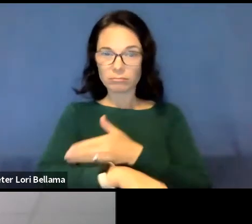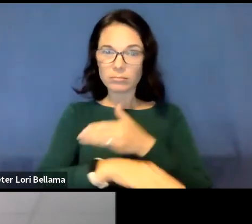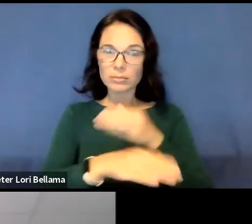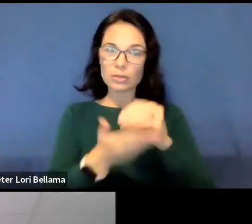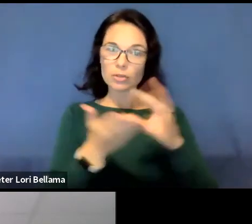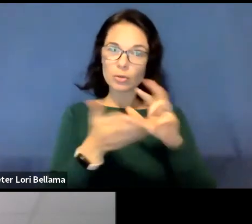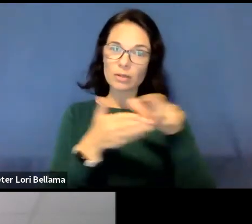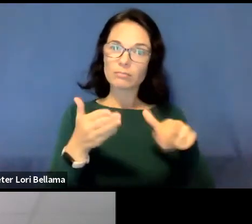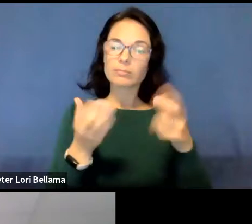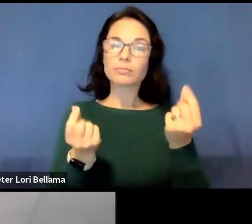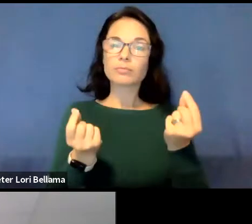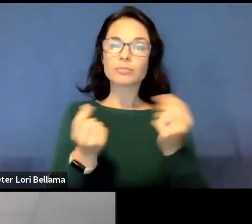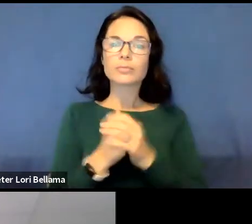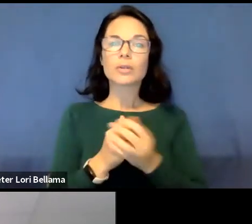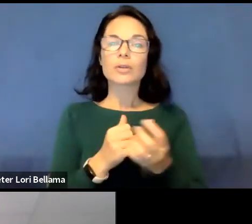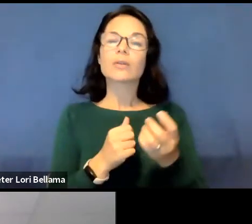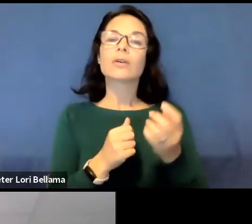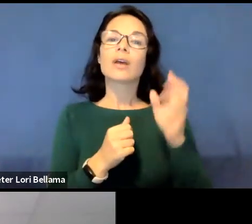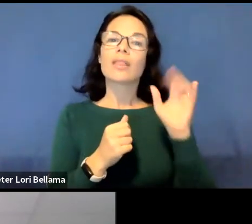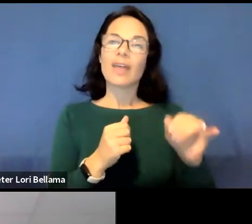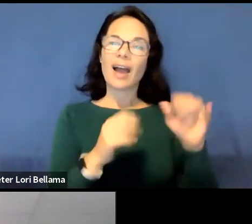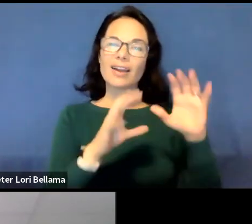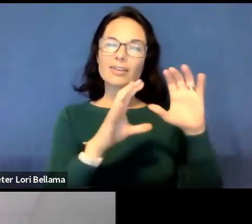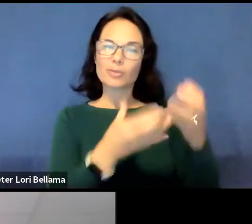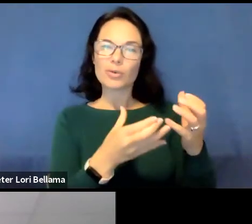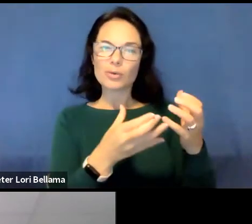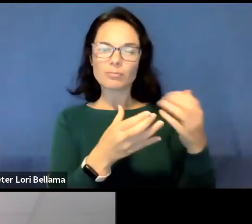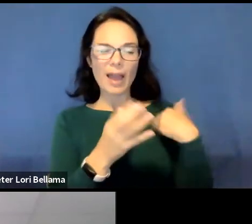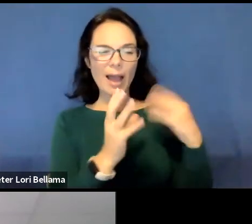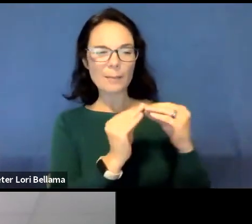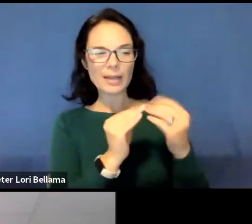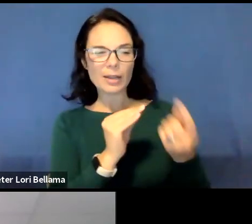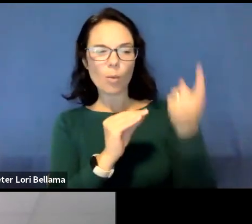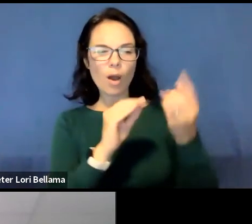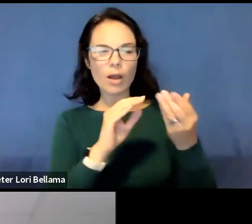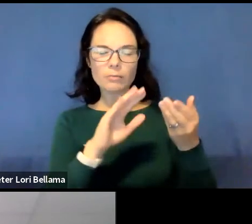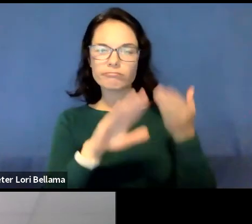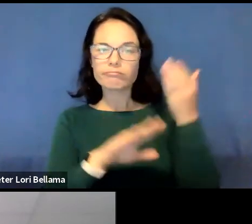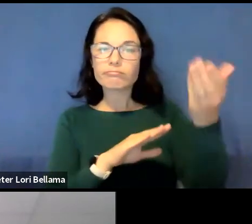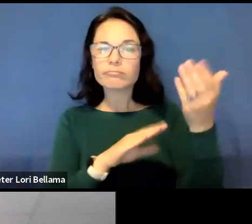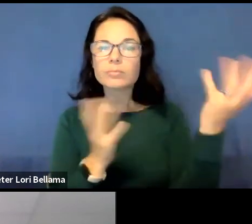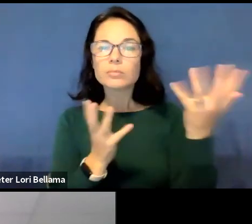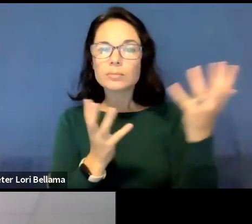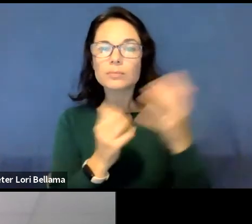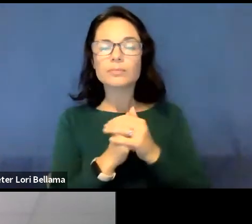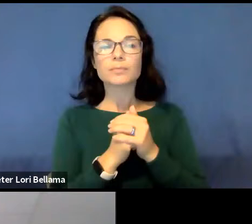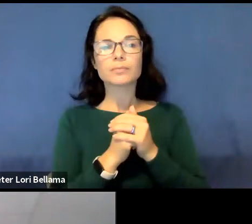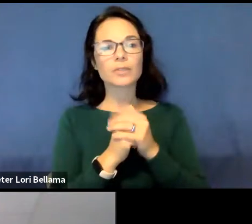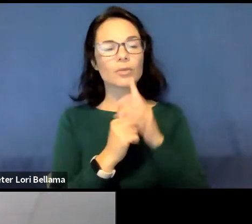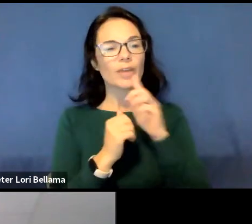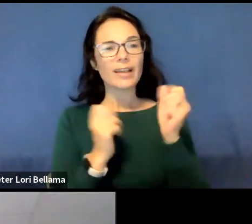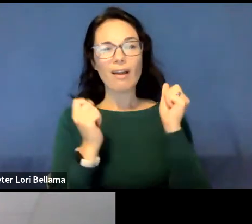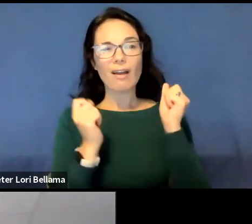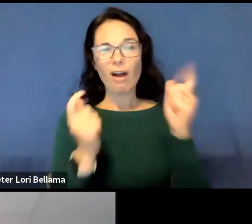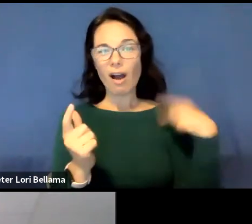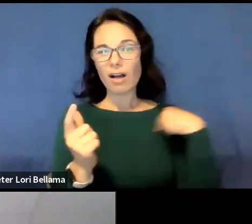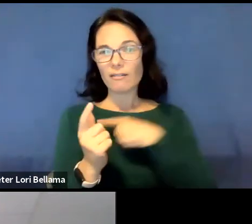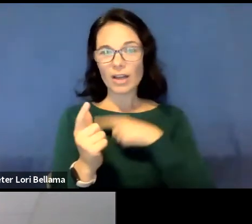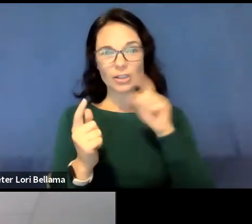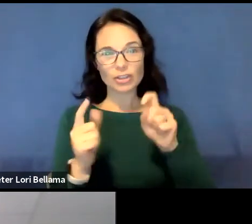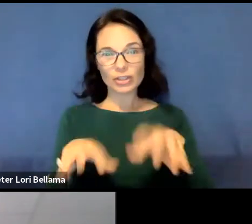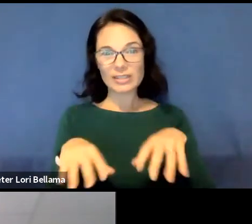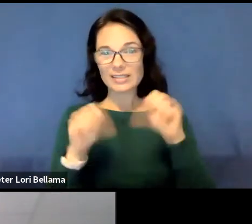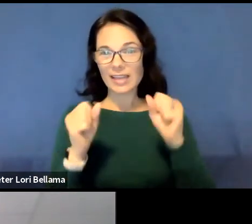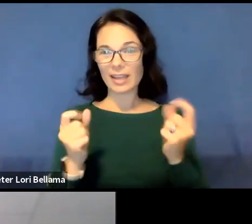one recommendation that came out from this group when we had our meeting, is that a suggestion that, we really should all take Cross-Cultural